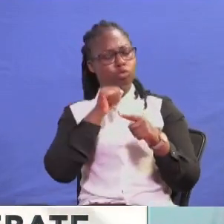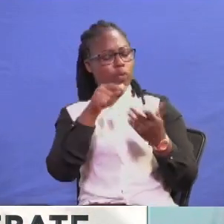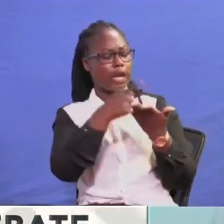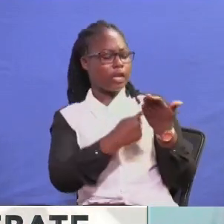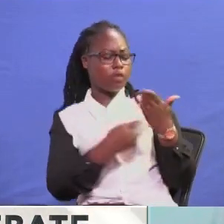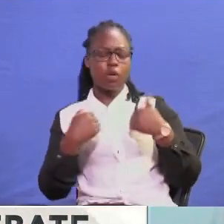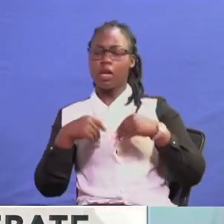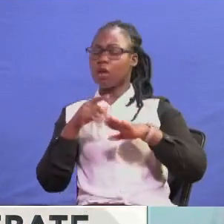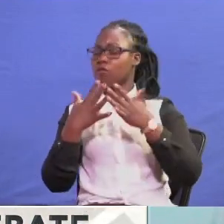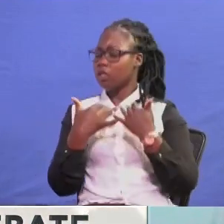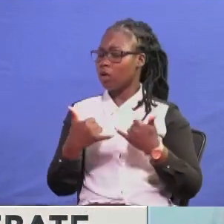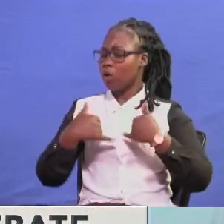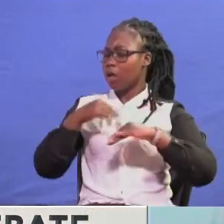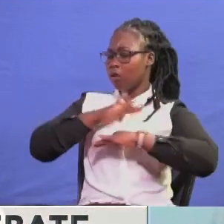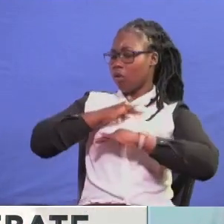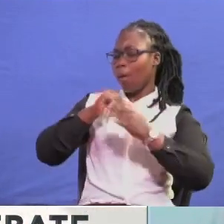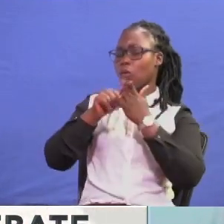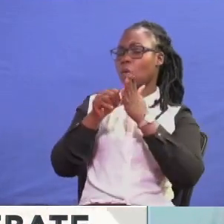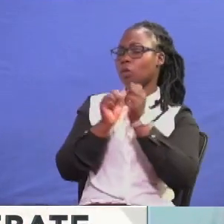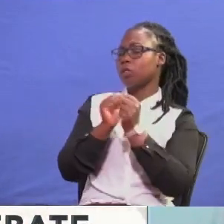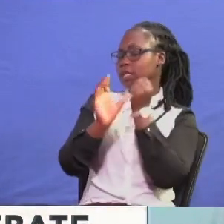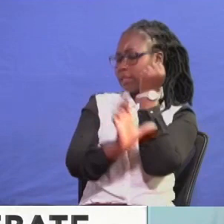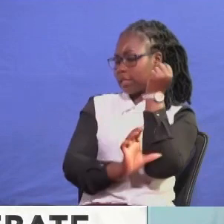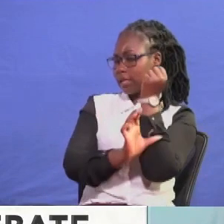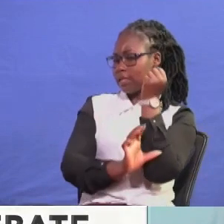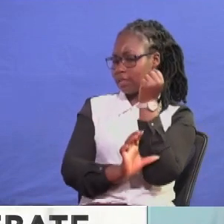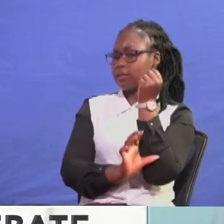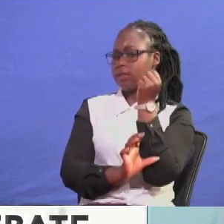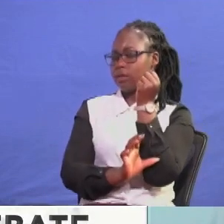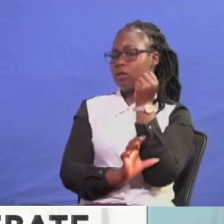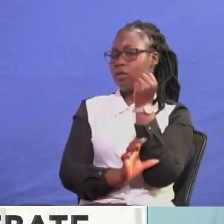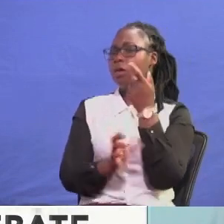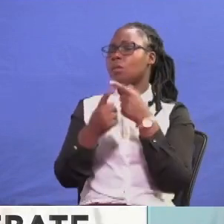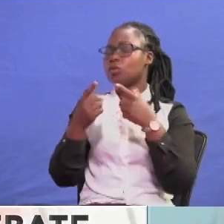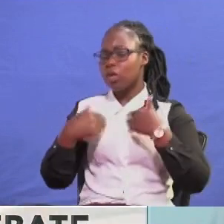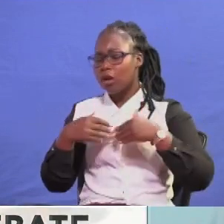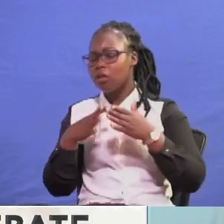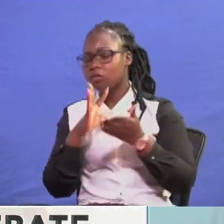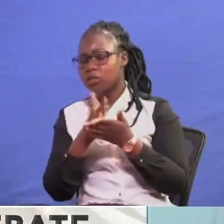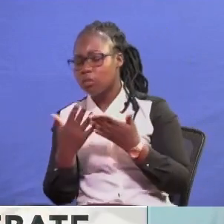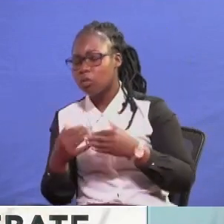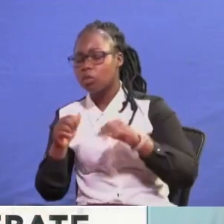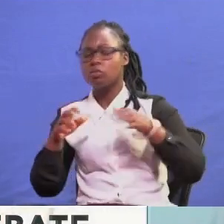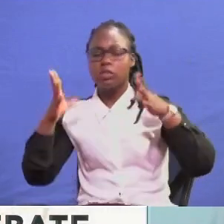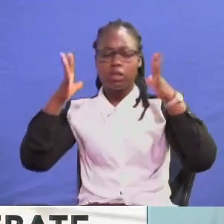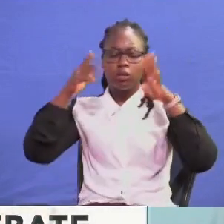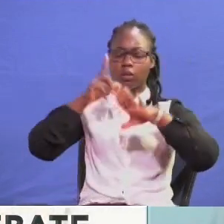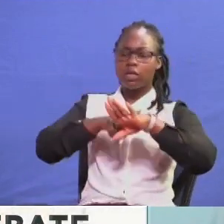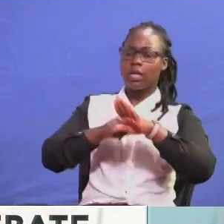have enough problems to deal with as a country. Even though there are things we could be celebrating at the moment, like the